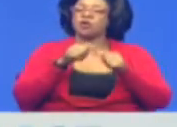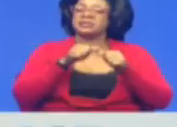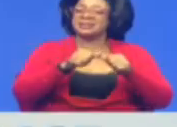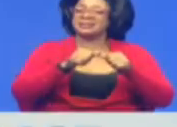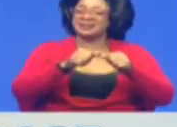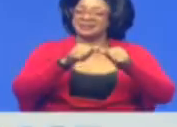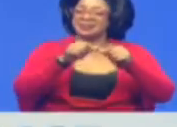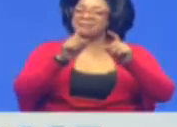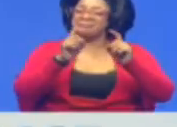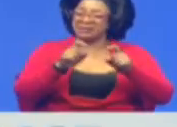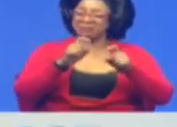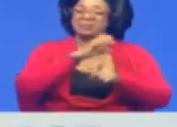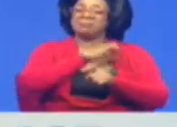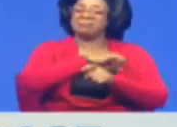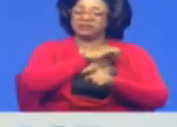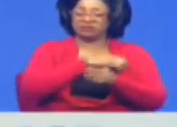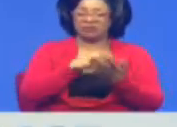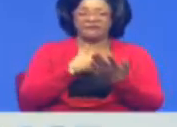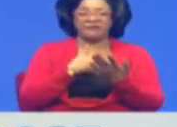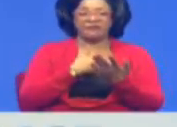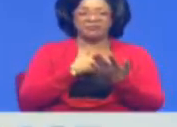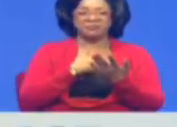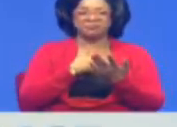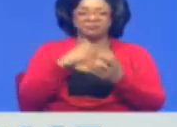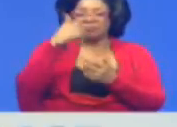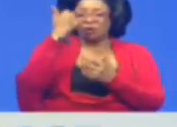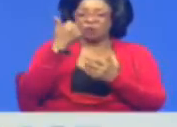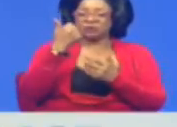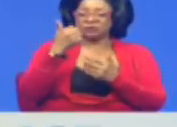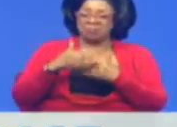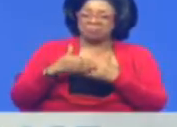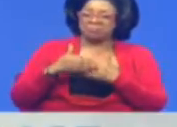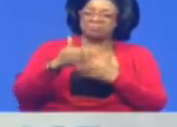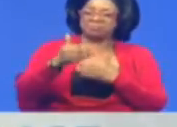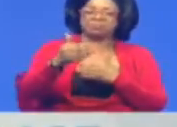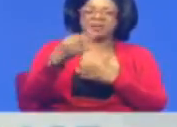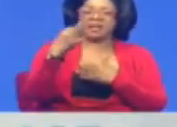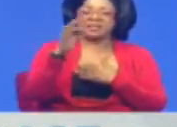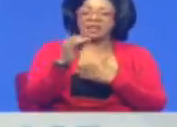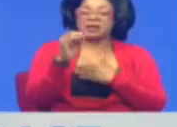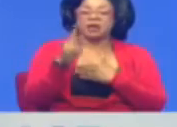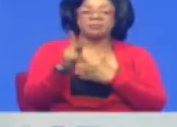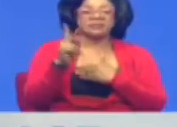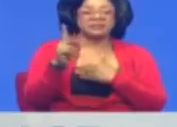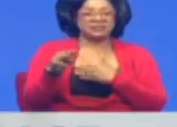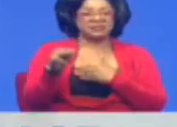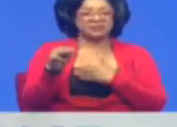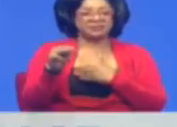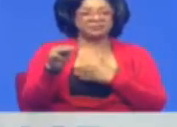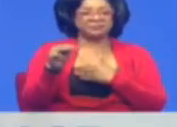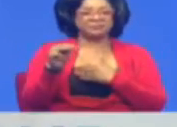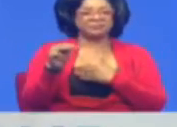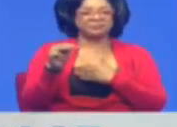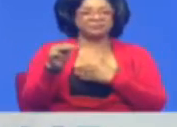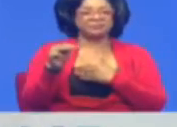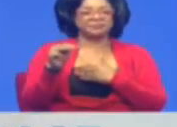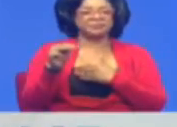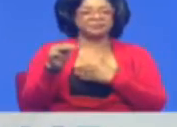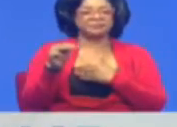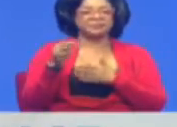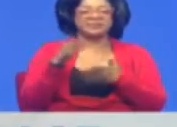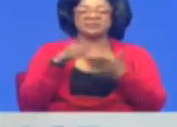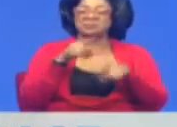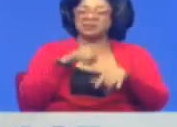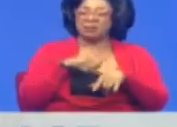lazima uwe very patient. Sababu unakimbia ubali wa 30 kilometers. Saa zingine mwili